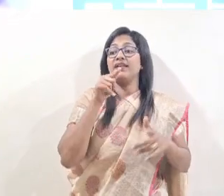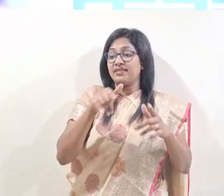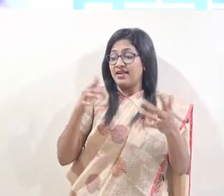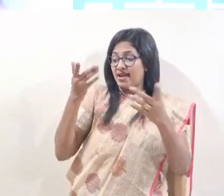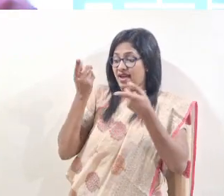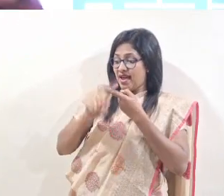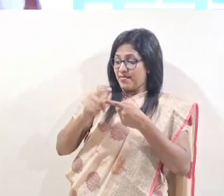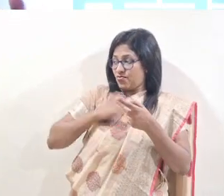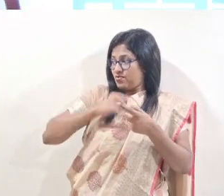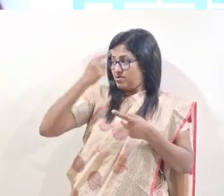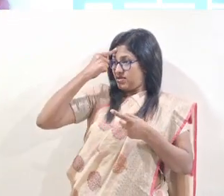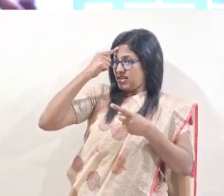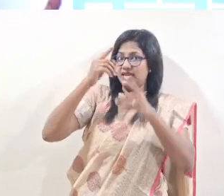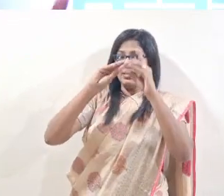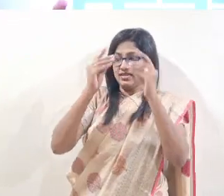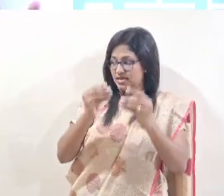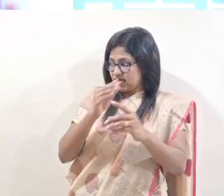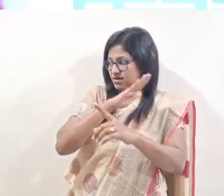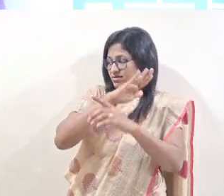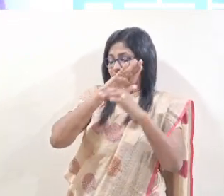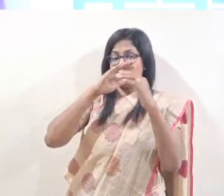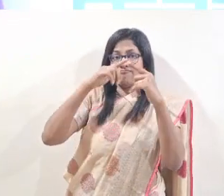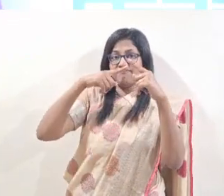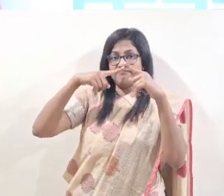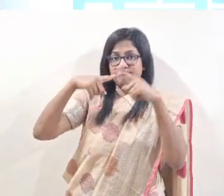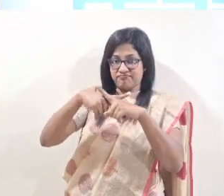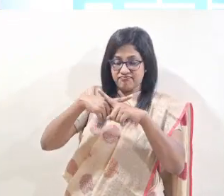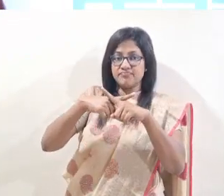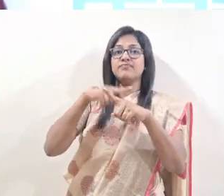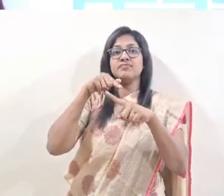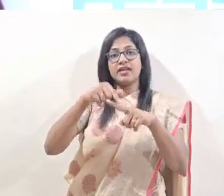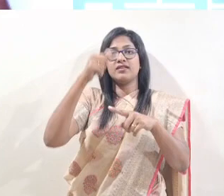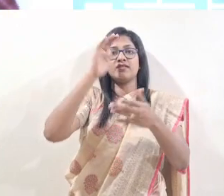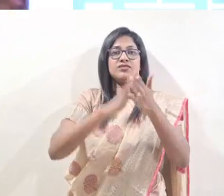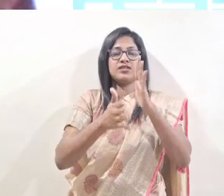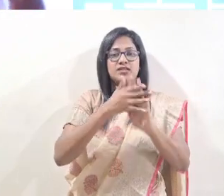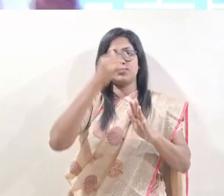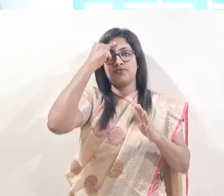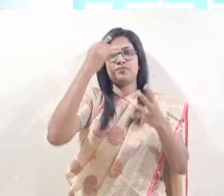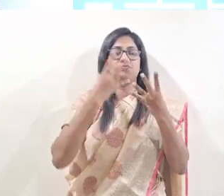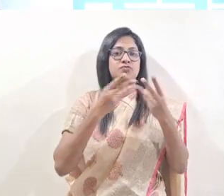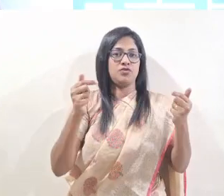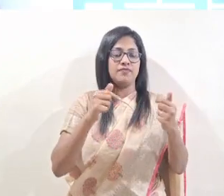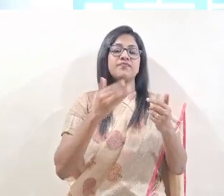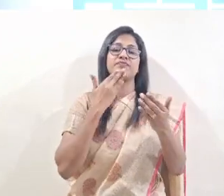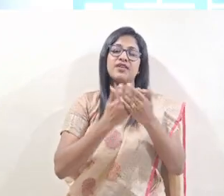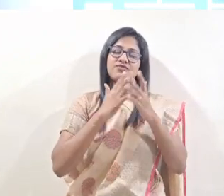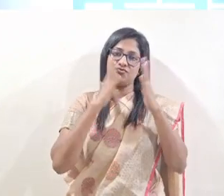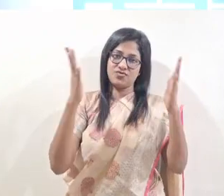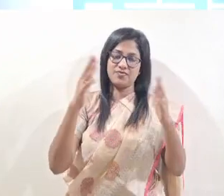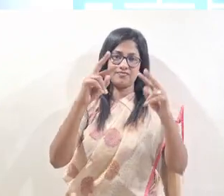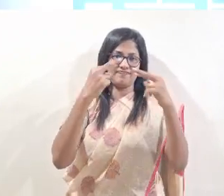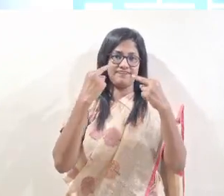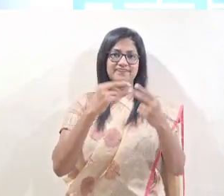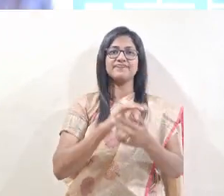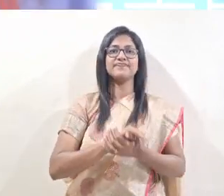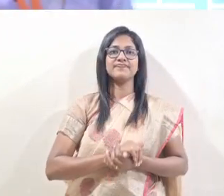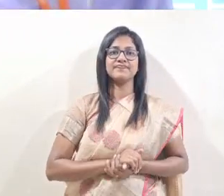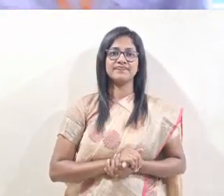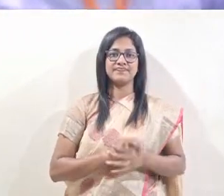our design, our thinking? That is the challenge that we want to solve. So with that, thank you very much for your attention.